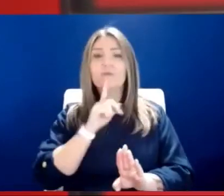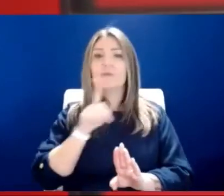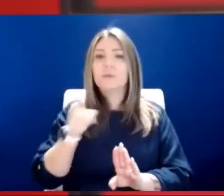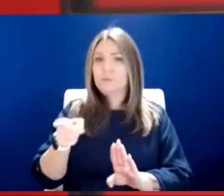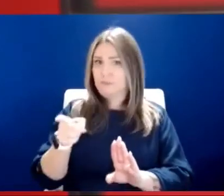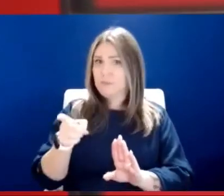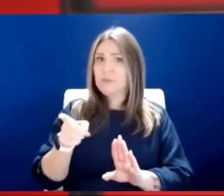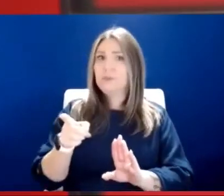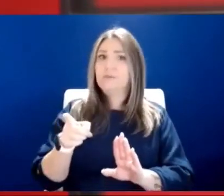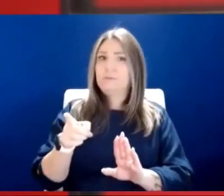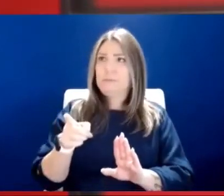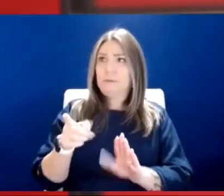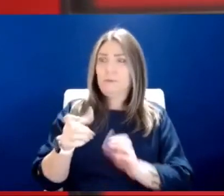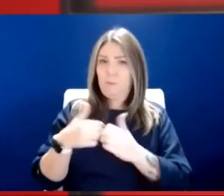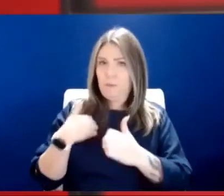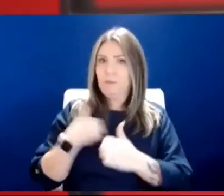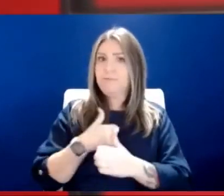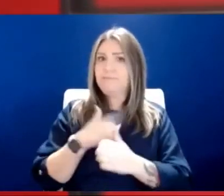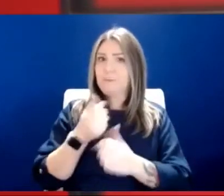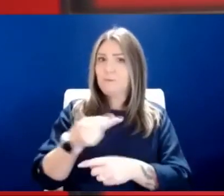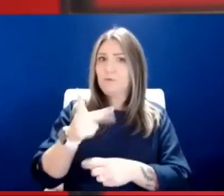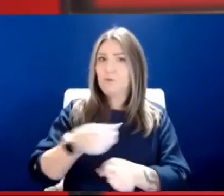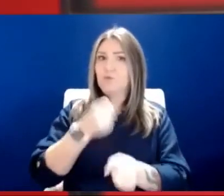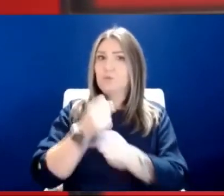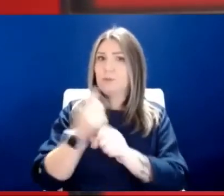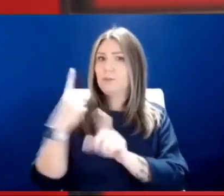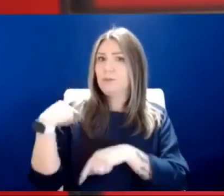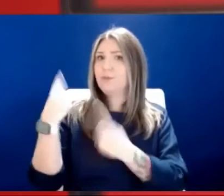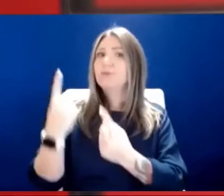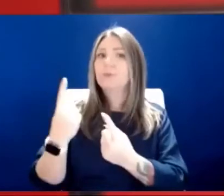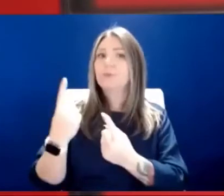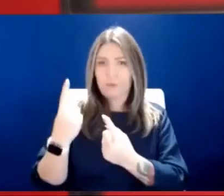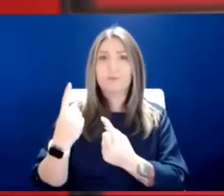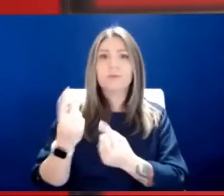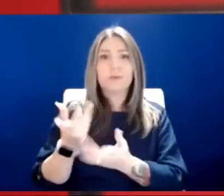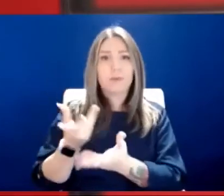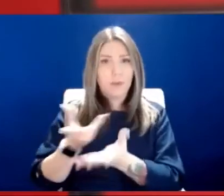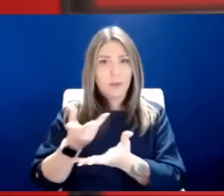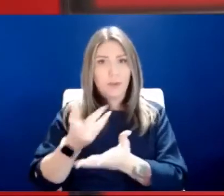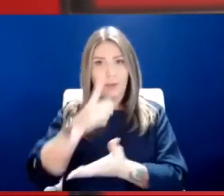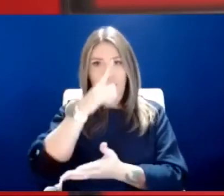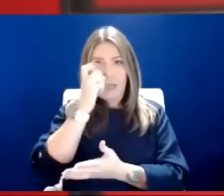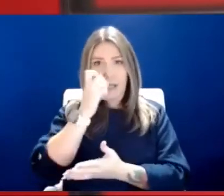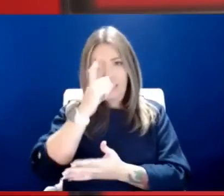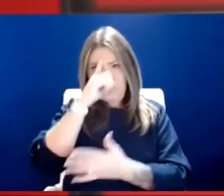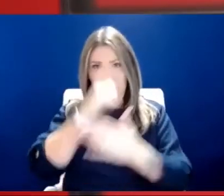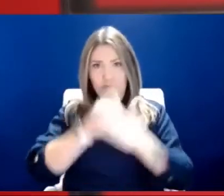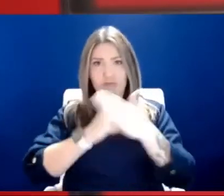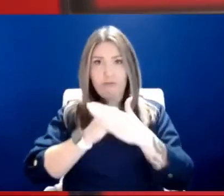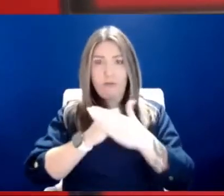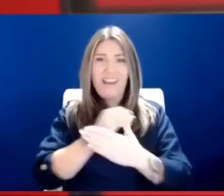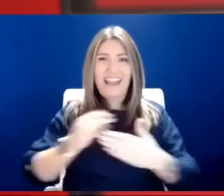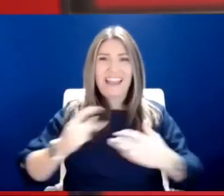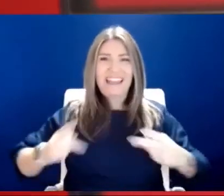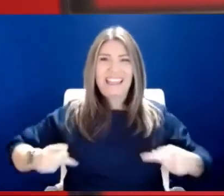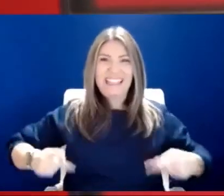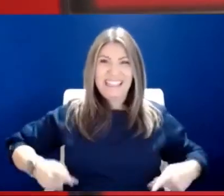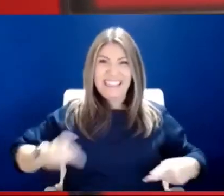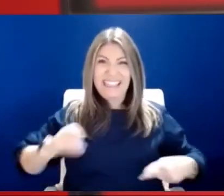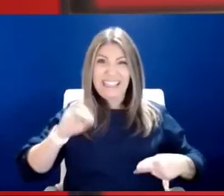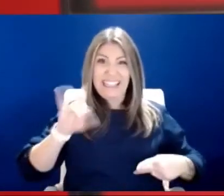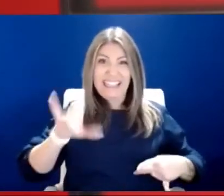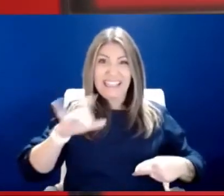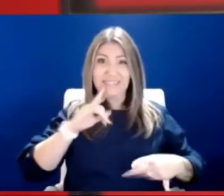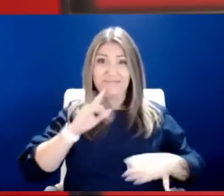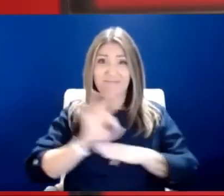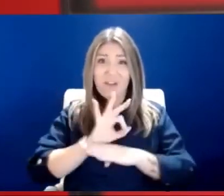years before, and we knew that because of his stroke and his kidney dysfunction, he was not a candidate for heart transplant. So